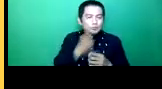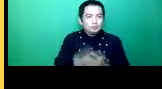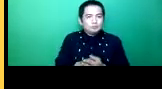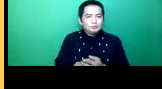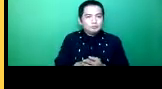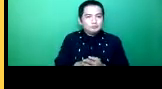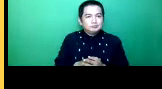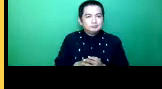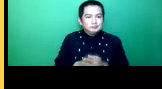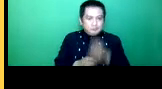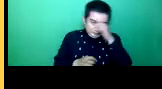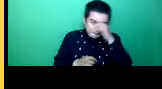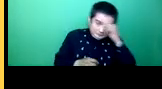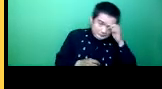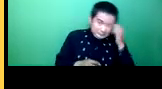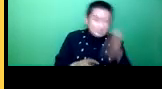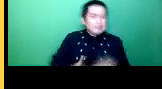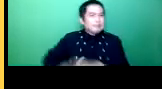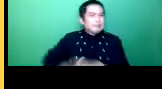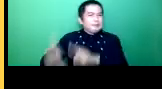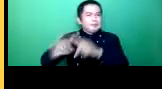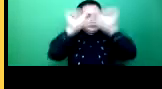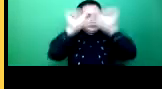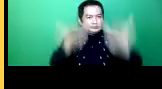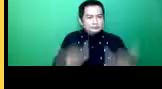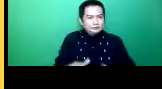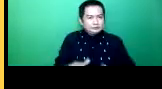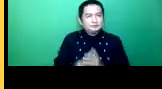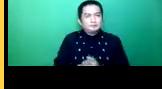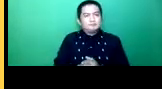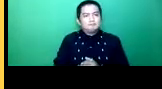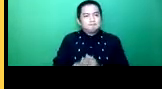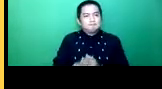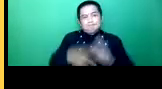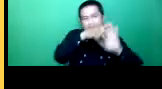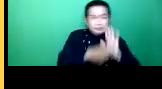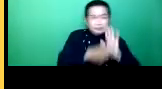ability to integrate different systems, well, that's one of the principles of Industry 4.0,